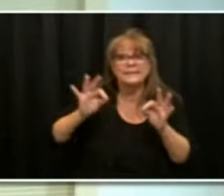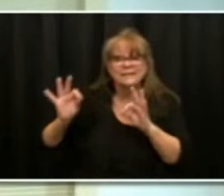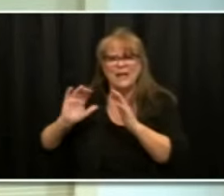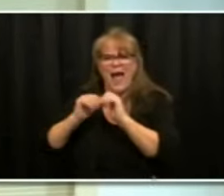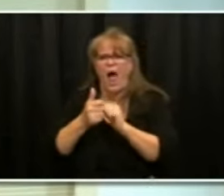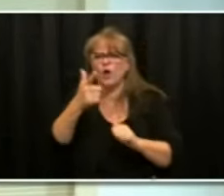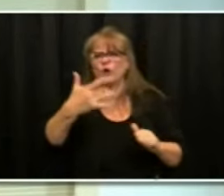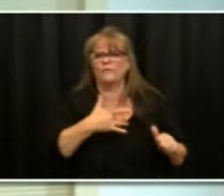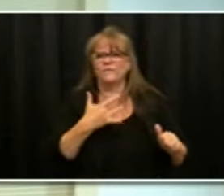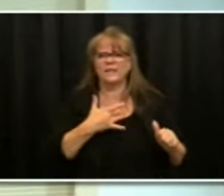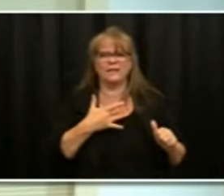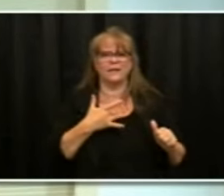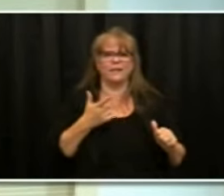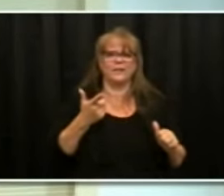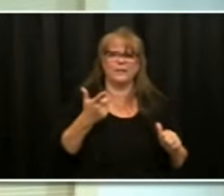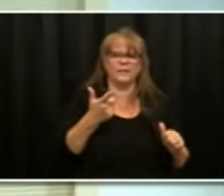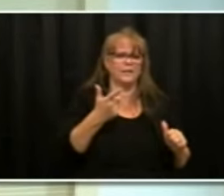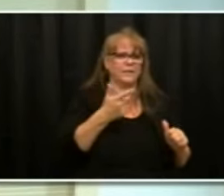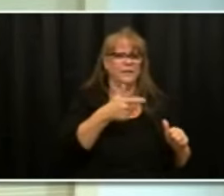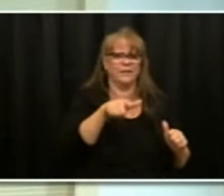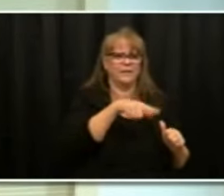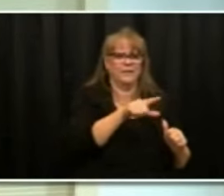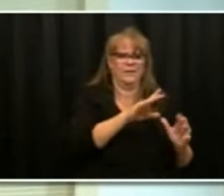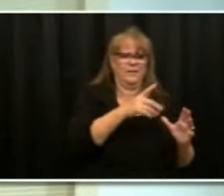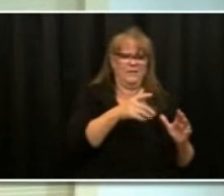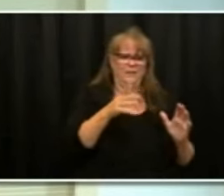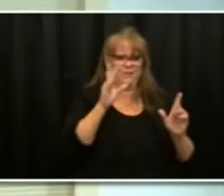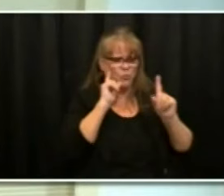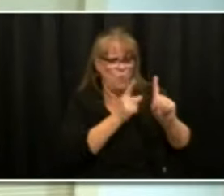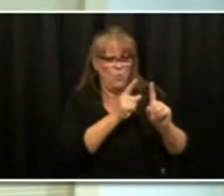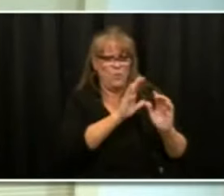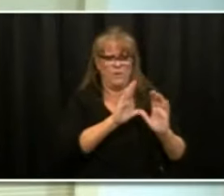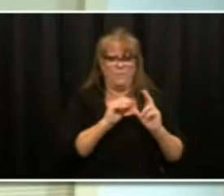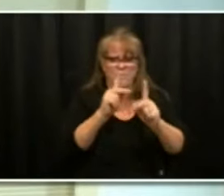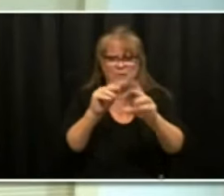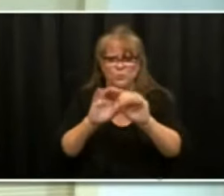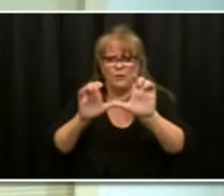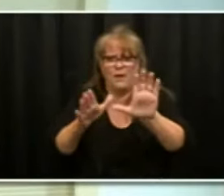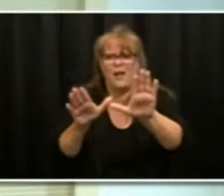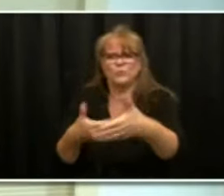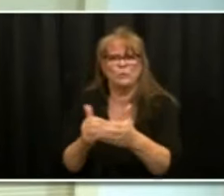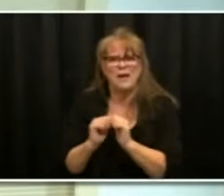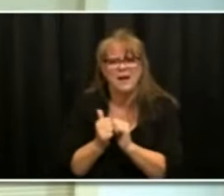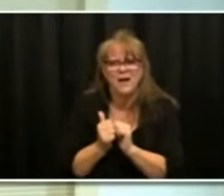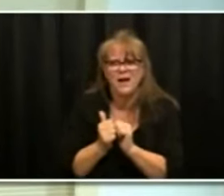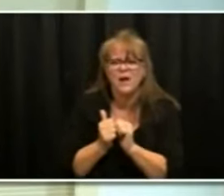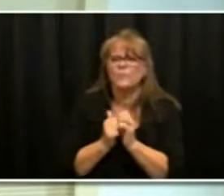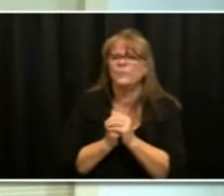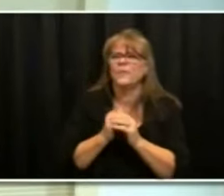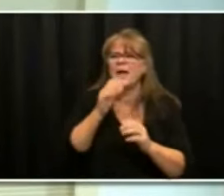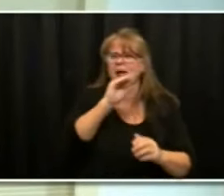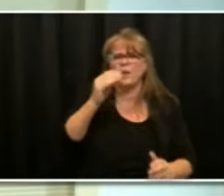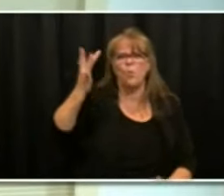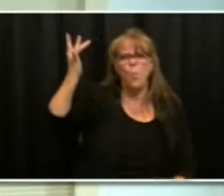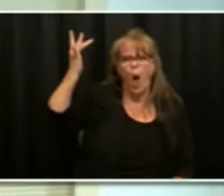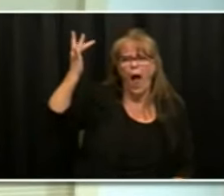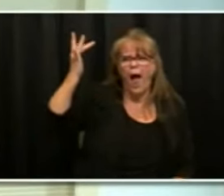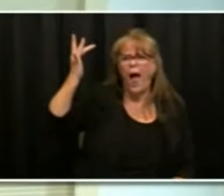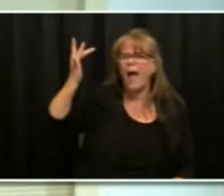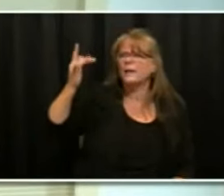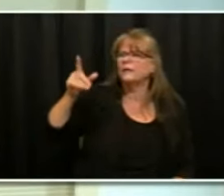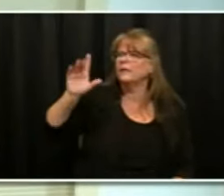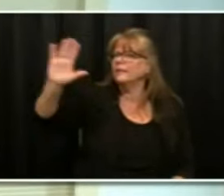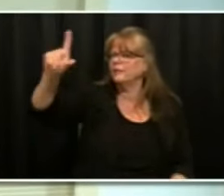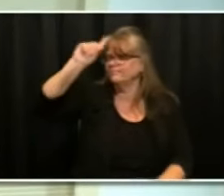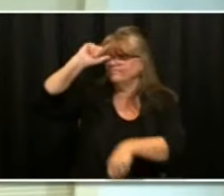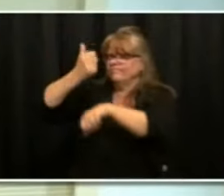classroom. And then I also hope that you could expand on why you think that policy doesn't really work to change the trajectory of the virus,